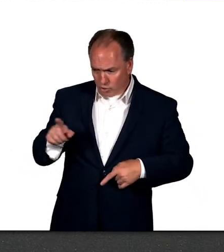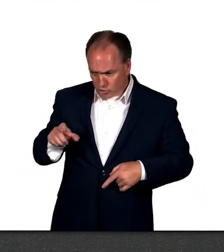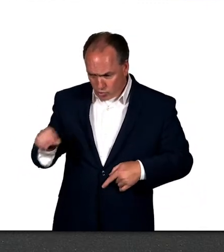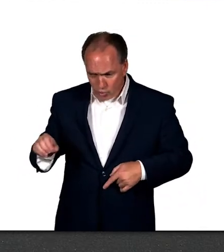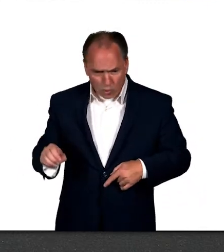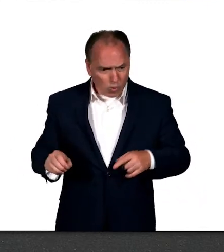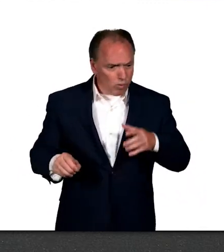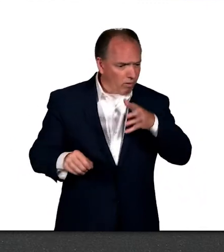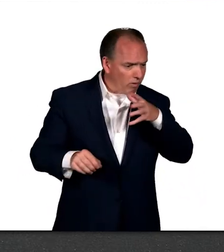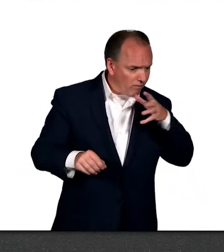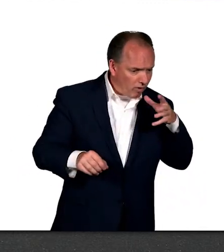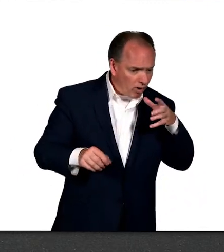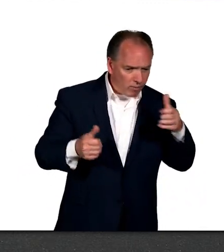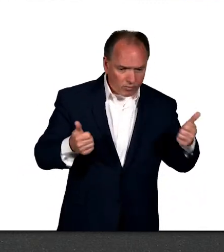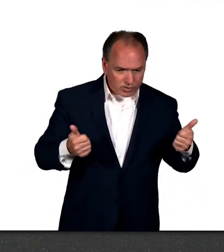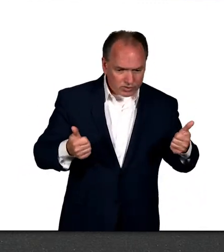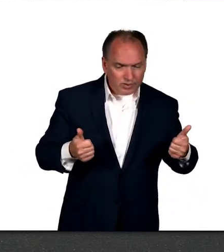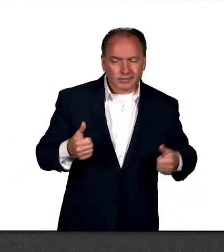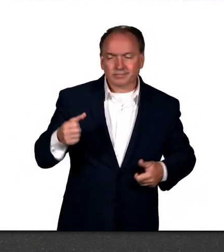a zoo?